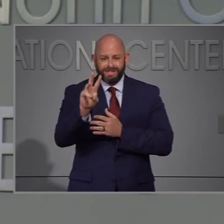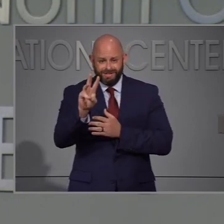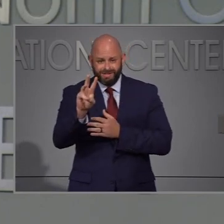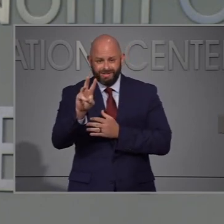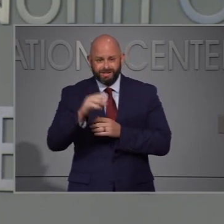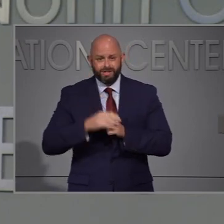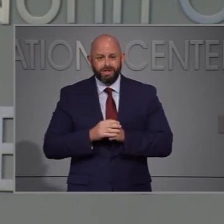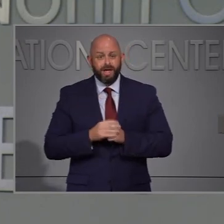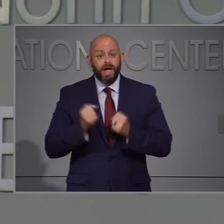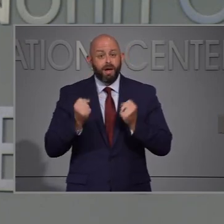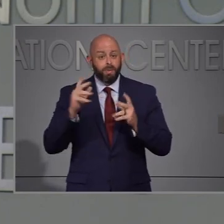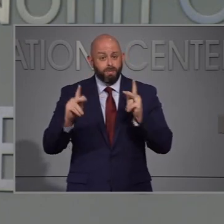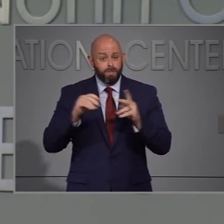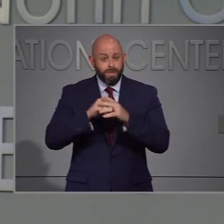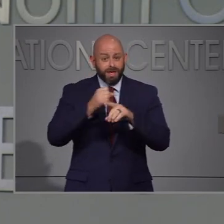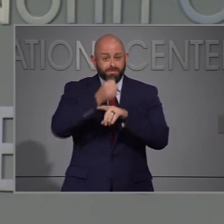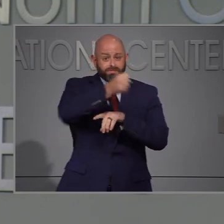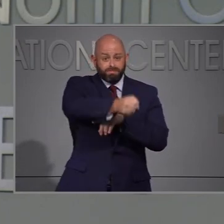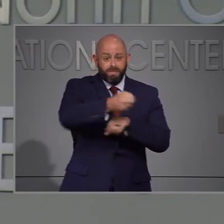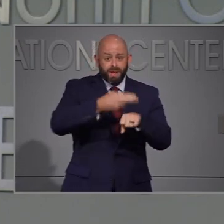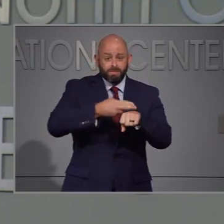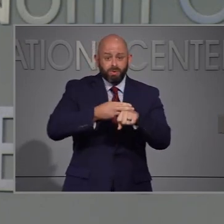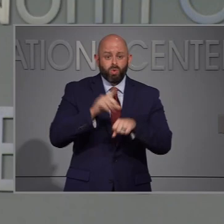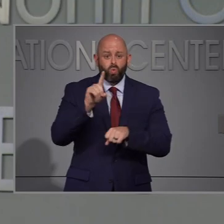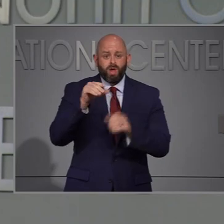1,109 people in the hospital, and sadly,